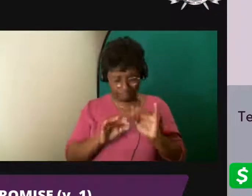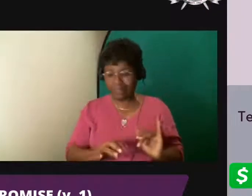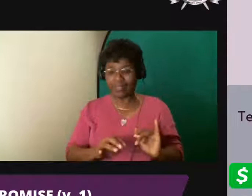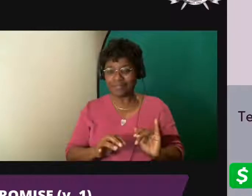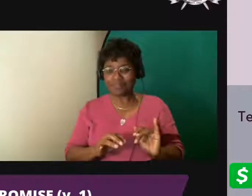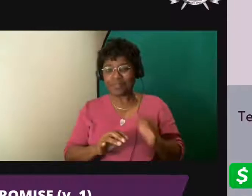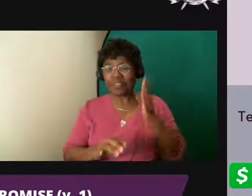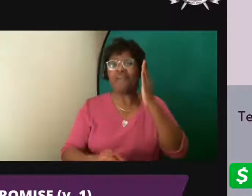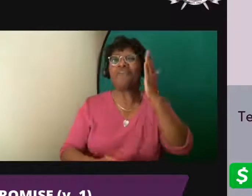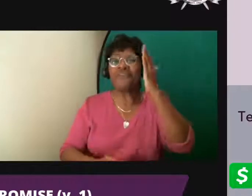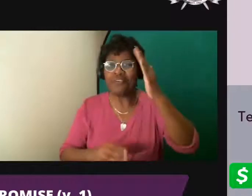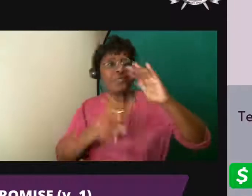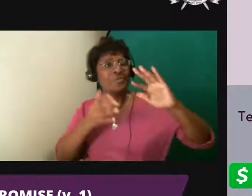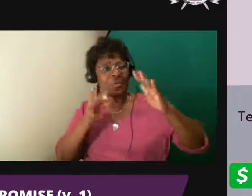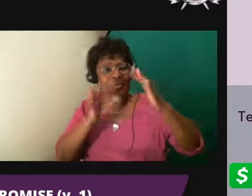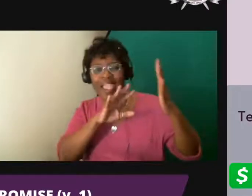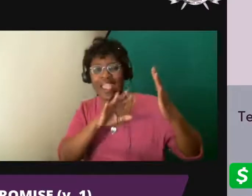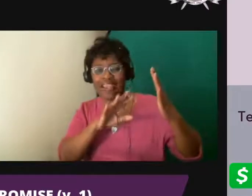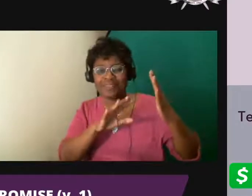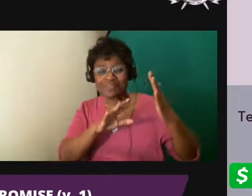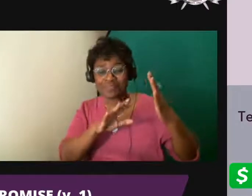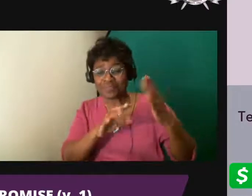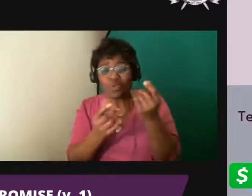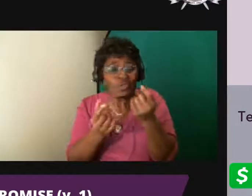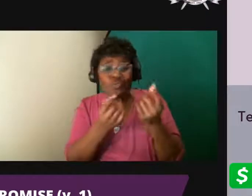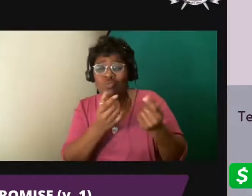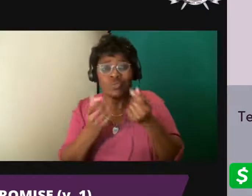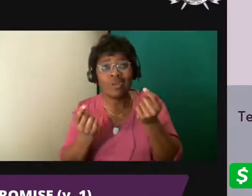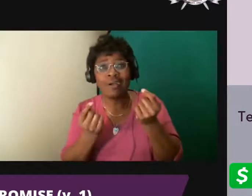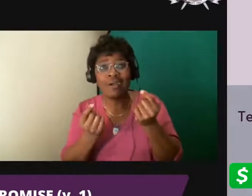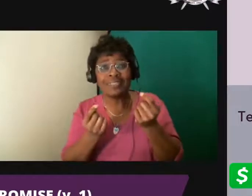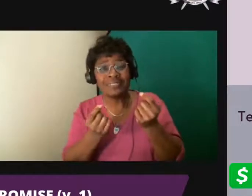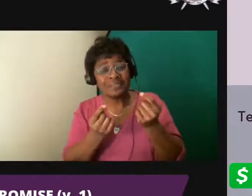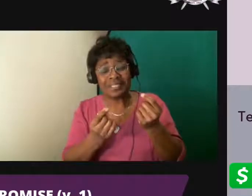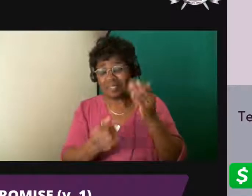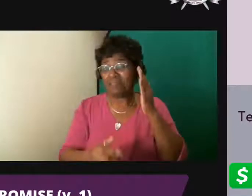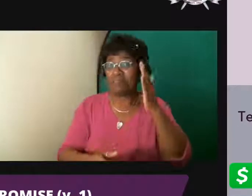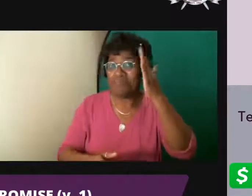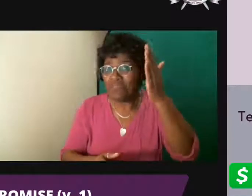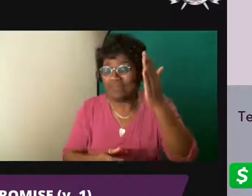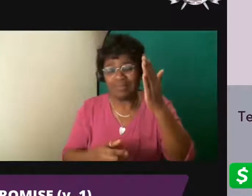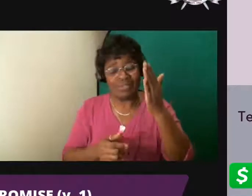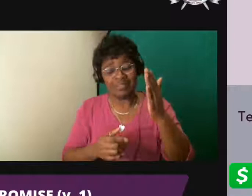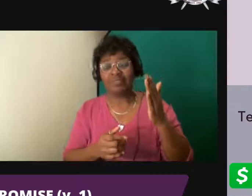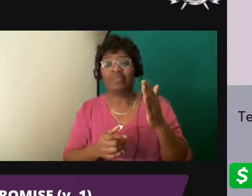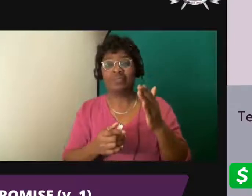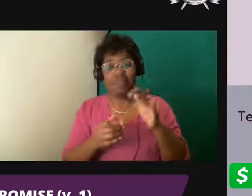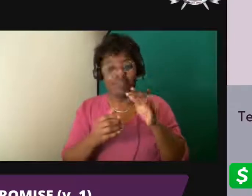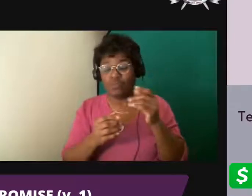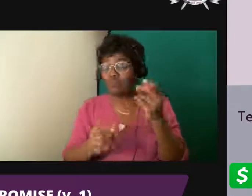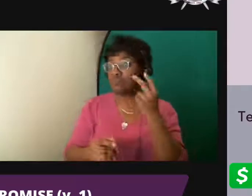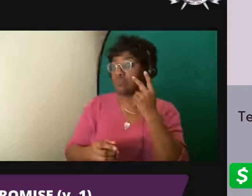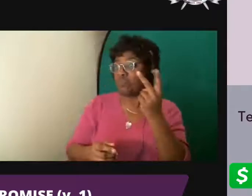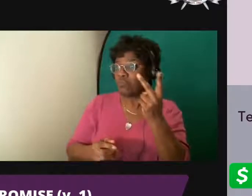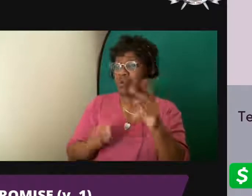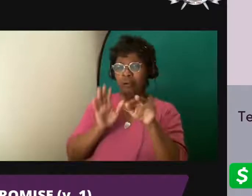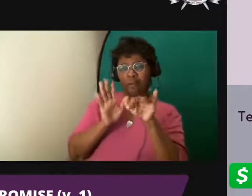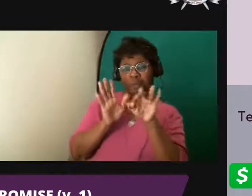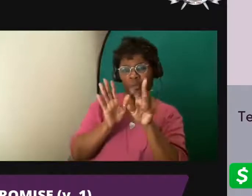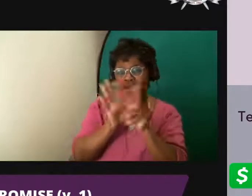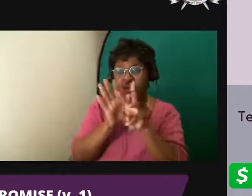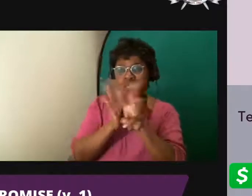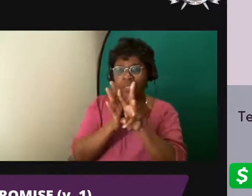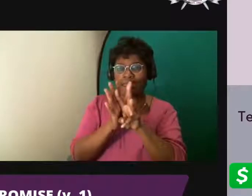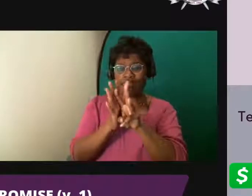praise is. In that day, I shall see. In that day, I shall witness. In that day, I shall